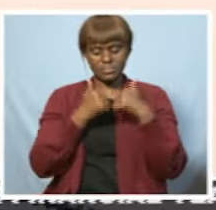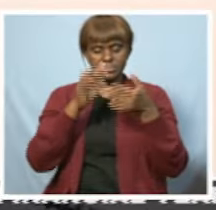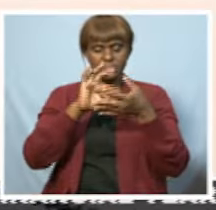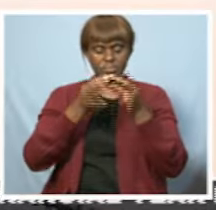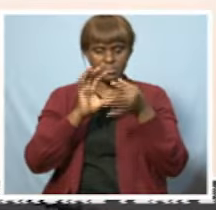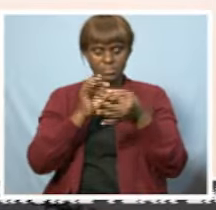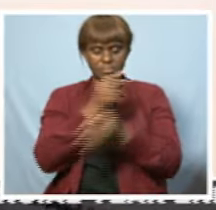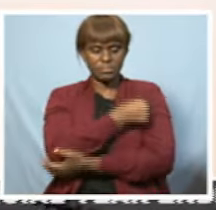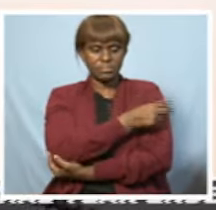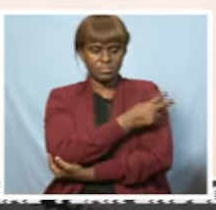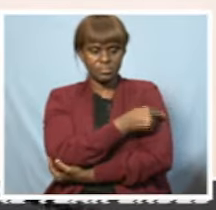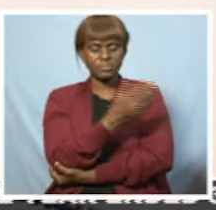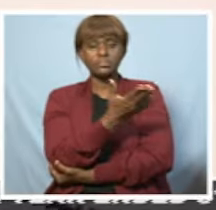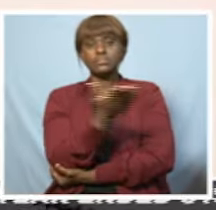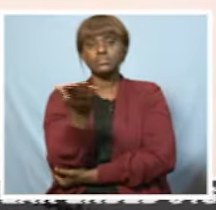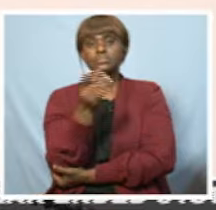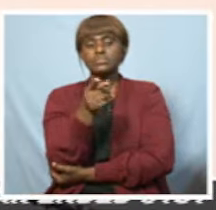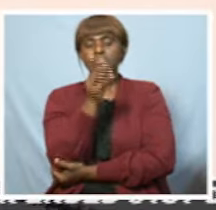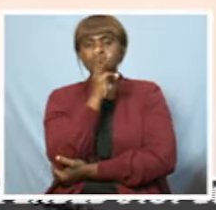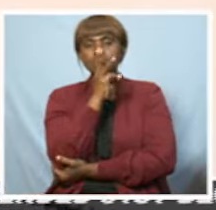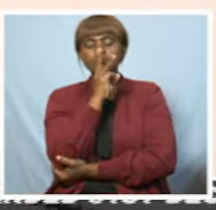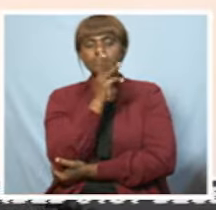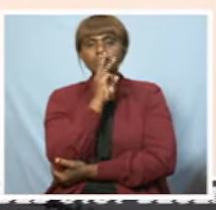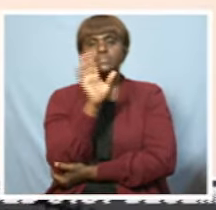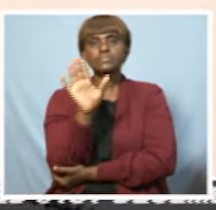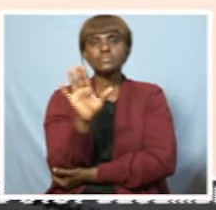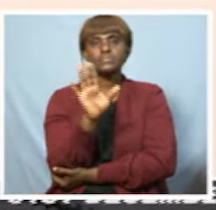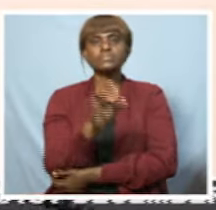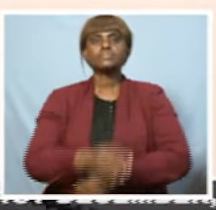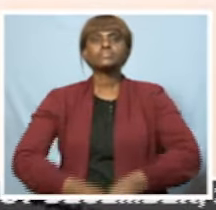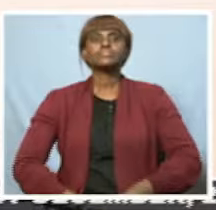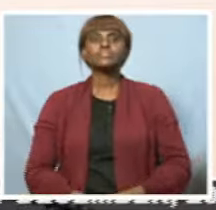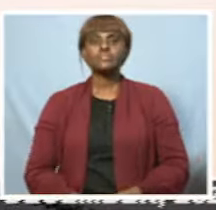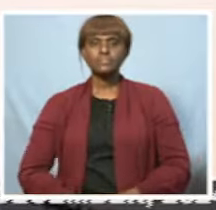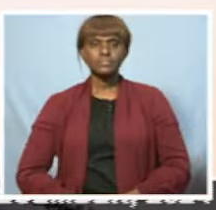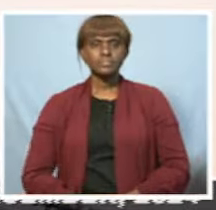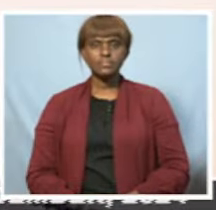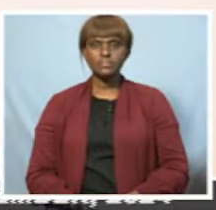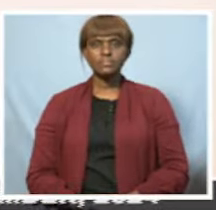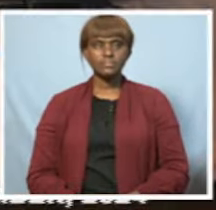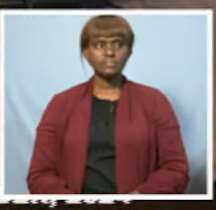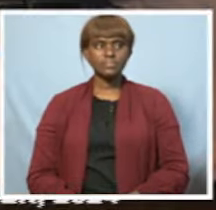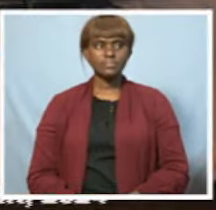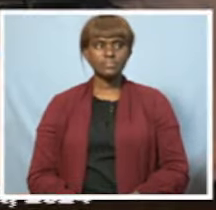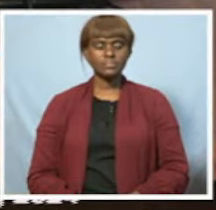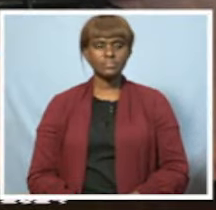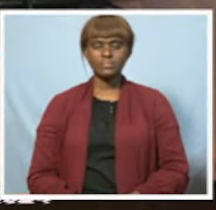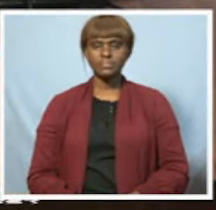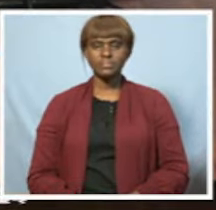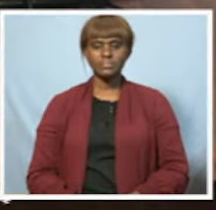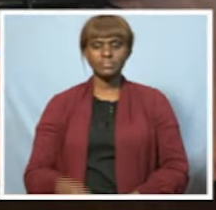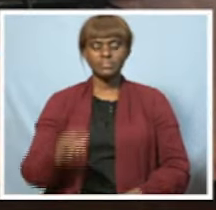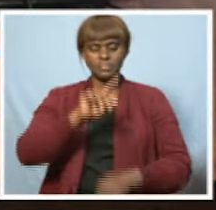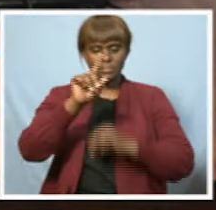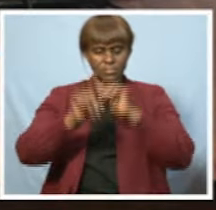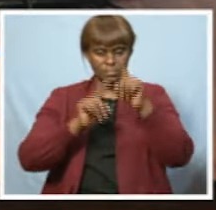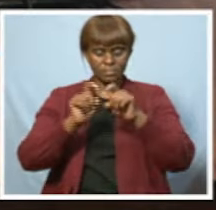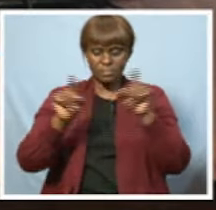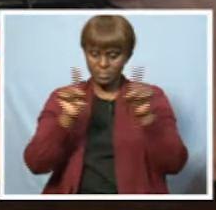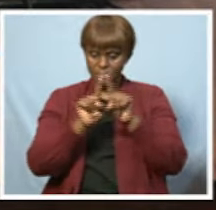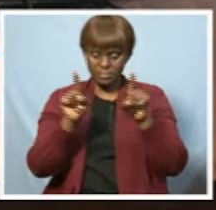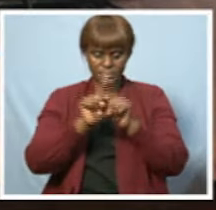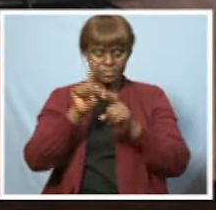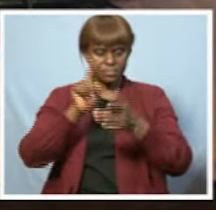clinic to the water recreation system. Thank you, Chair. The question was, Was it at the same